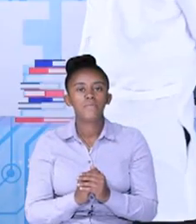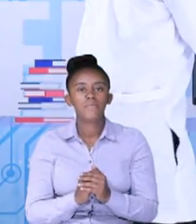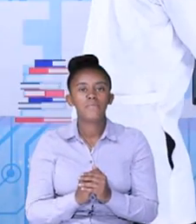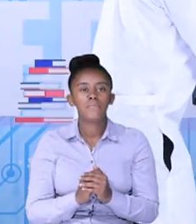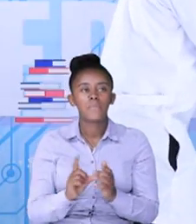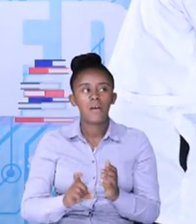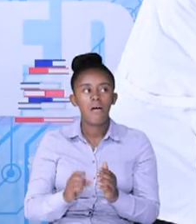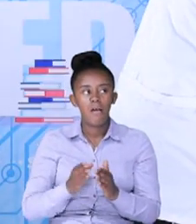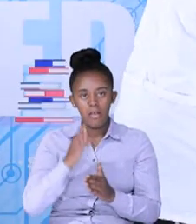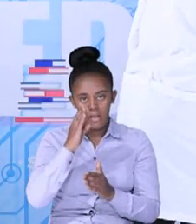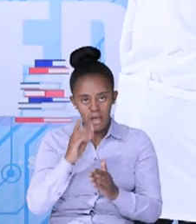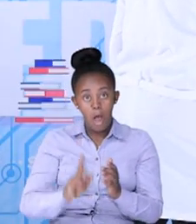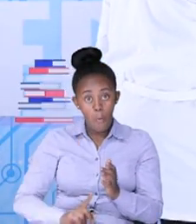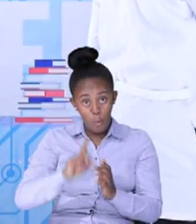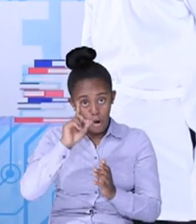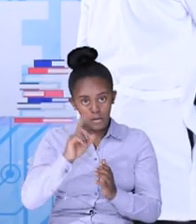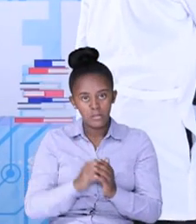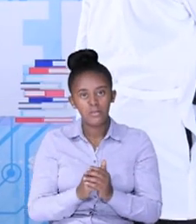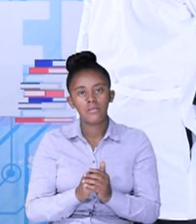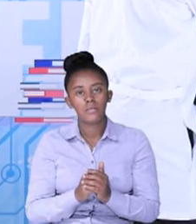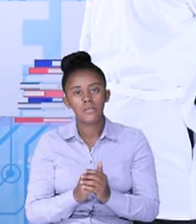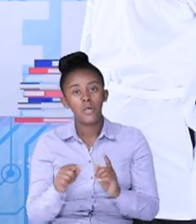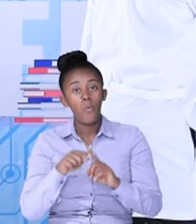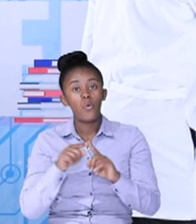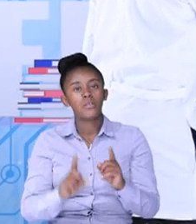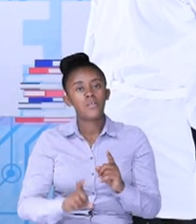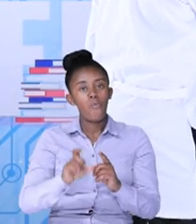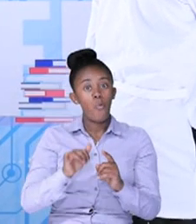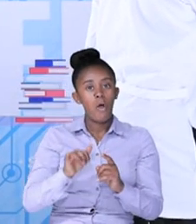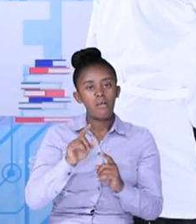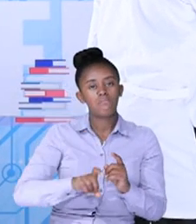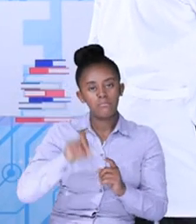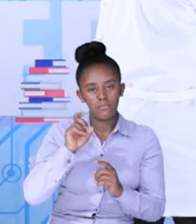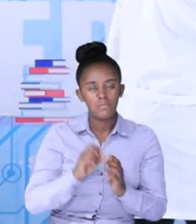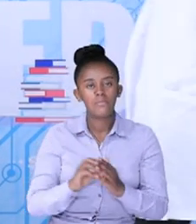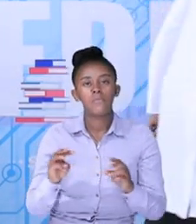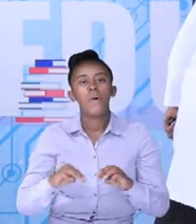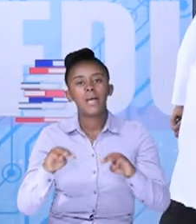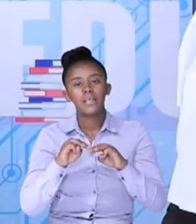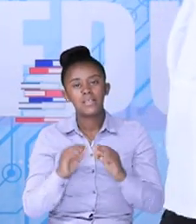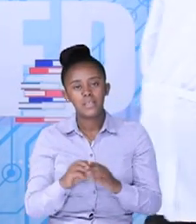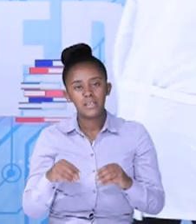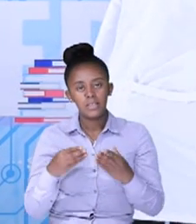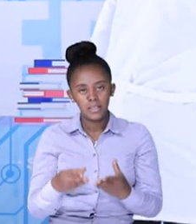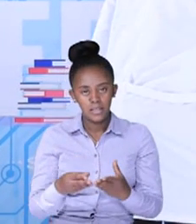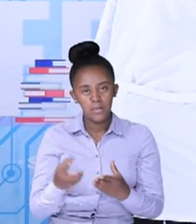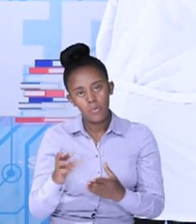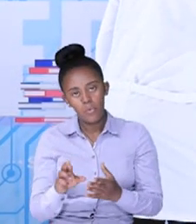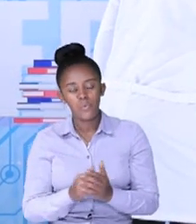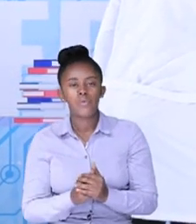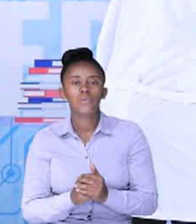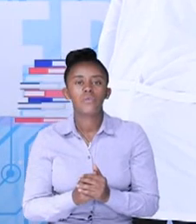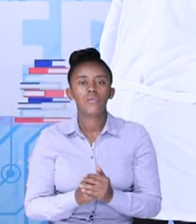acting upward to the direction of a positive y-axis. So magnetic field B is given already here,